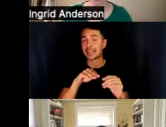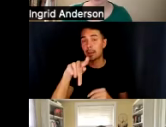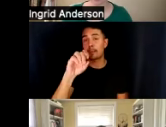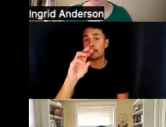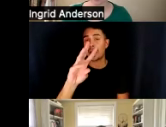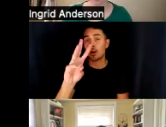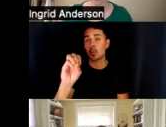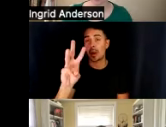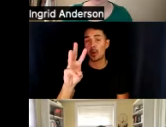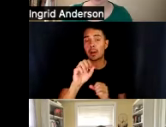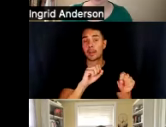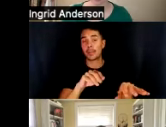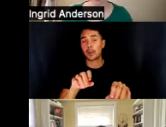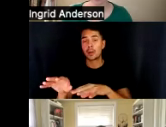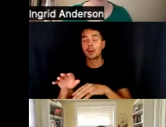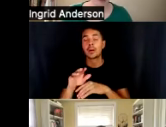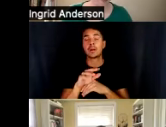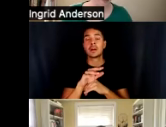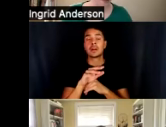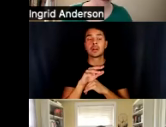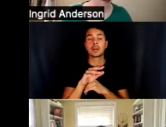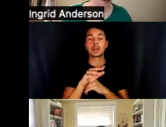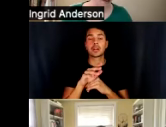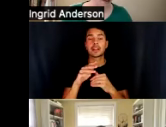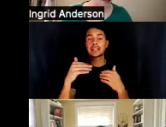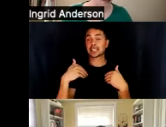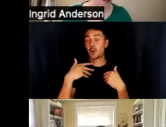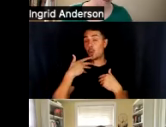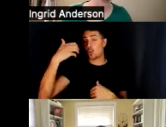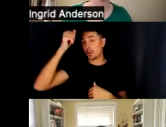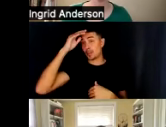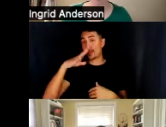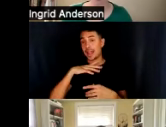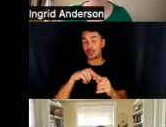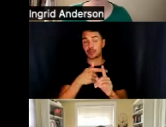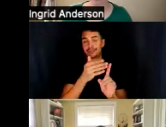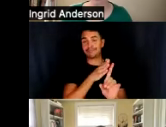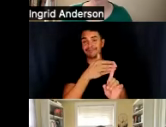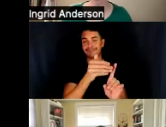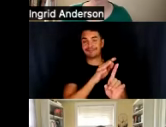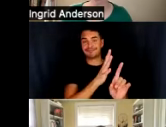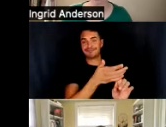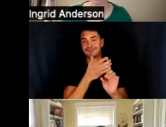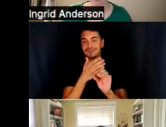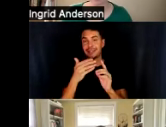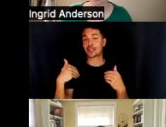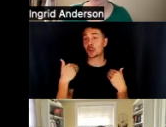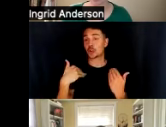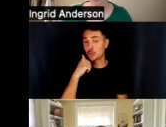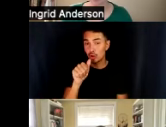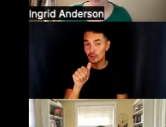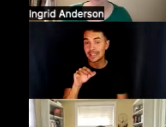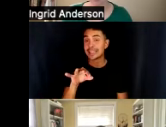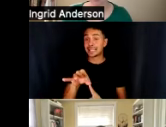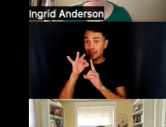predatory against younger females. And I think we need to talk about what it means that our cultural spaces are